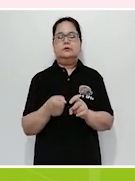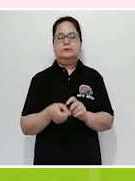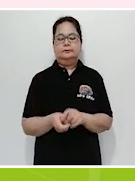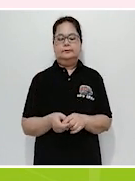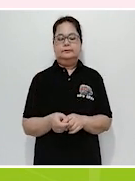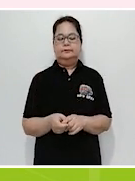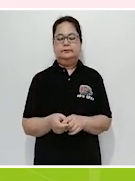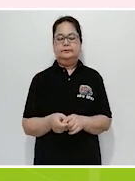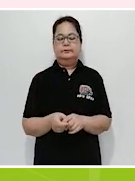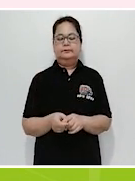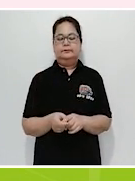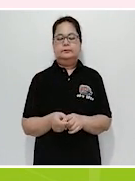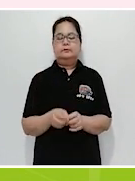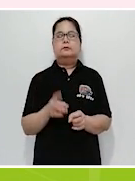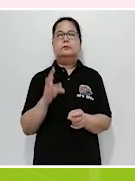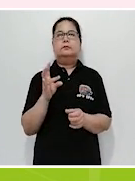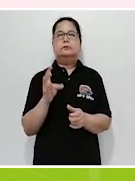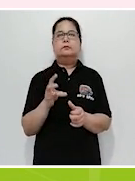be revised.